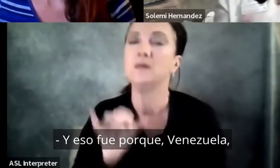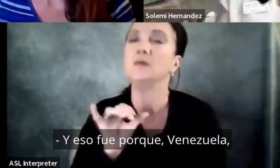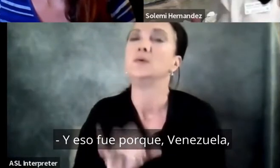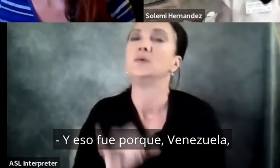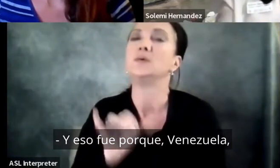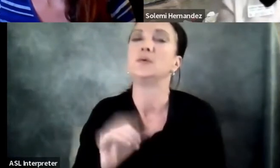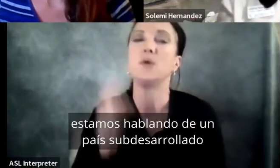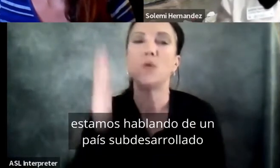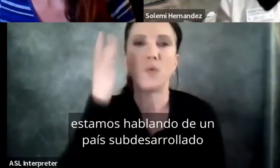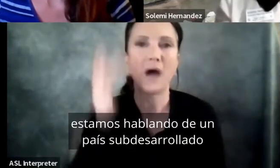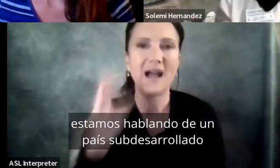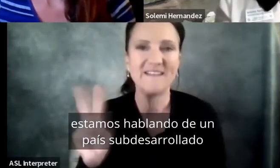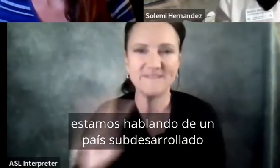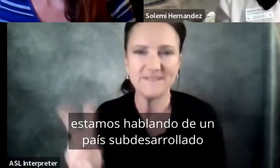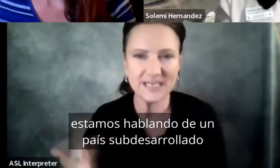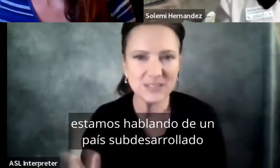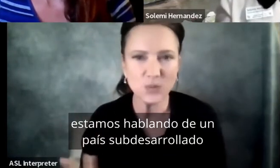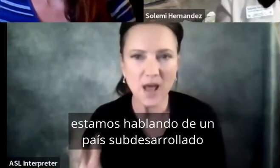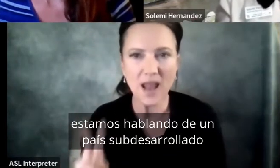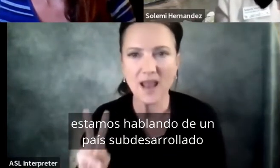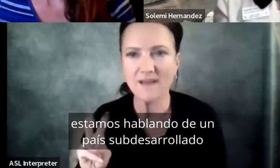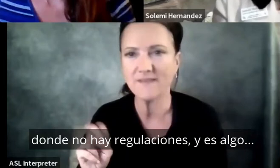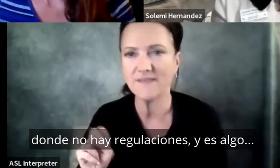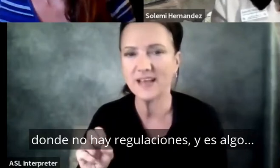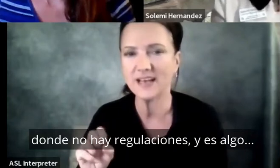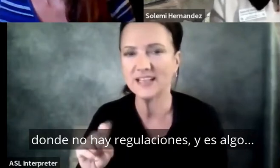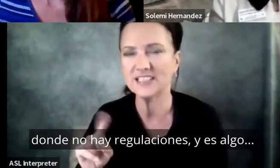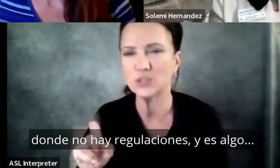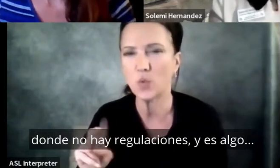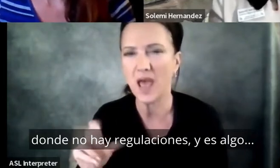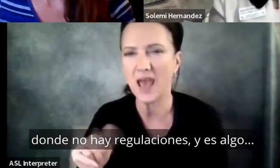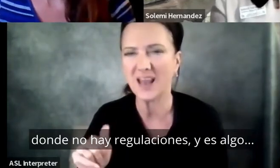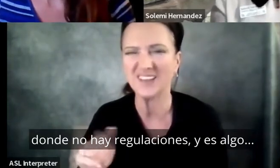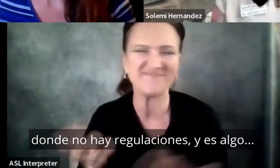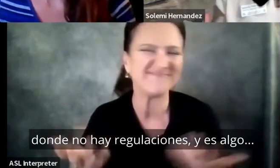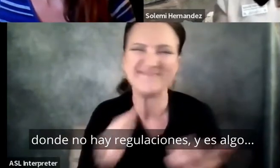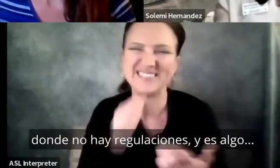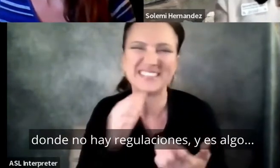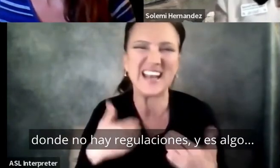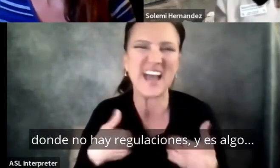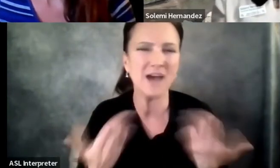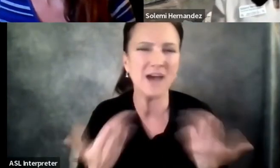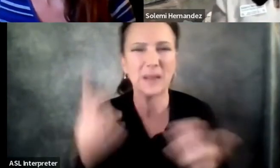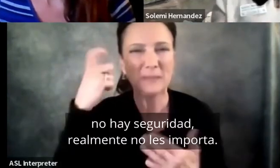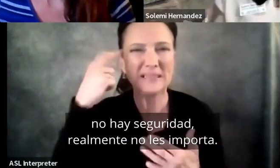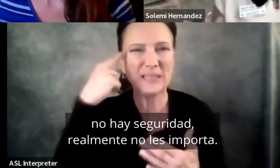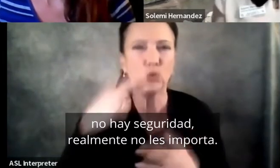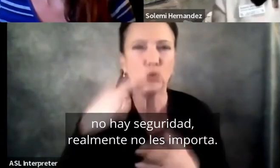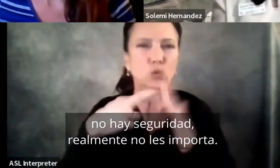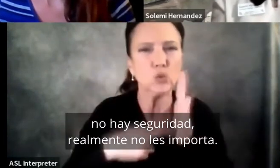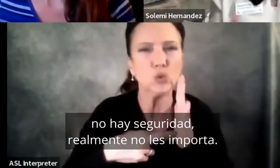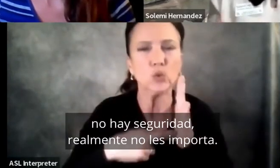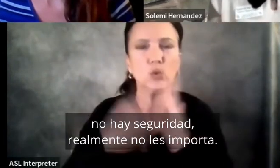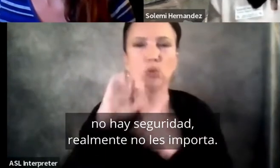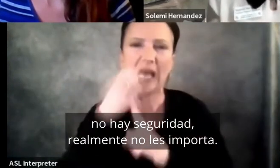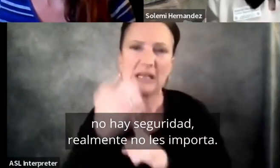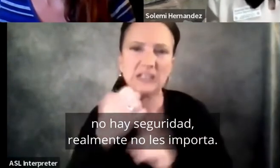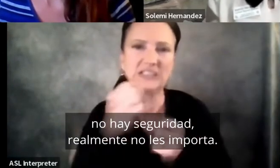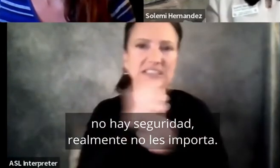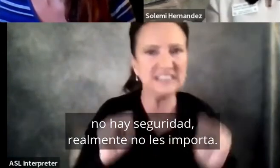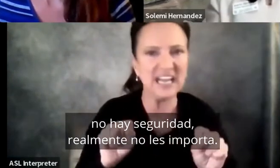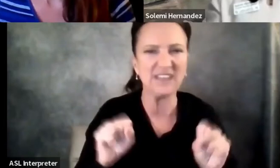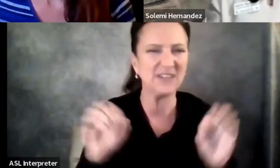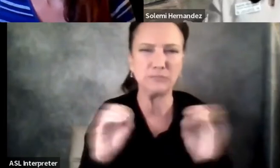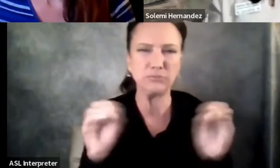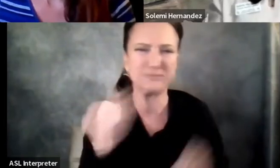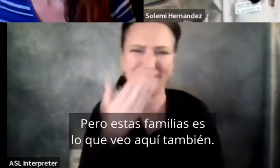you know, Venezuela, you're talking about a sub-development country where there's no regulations, you know, and it's something, there's no safety, they really don't